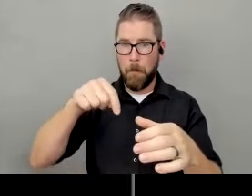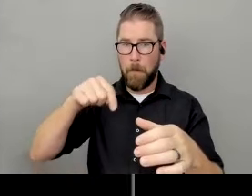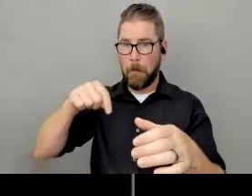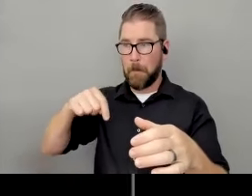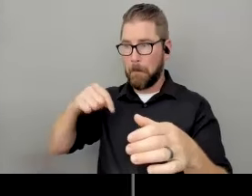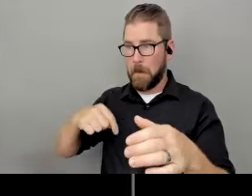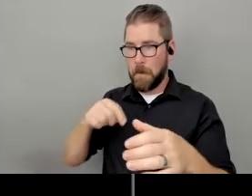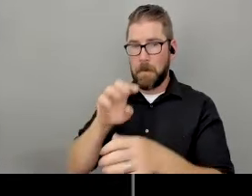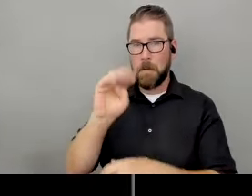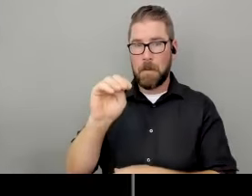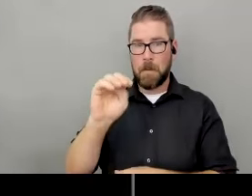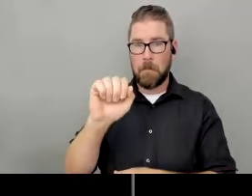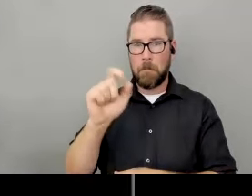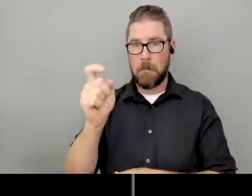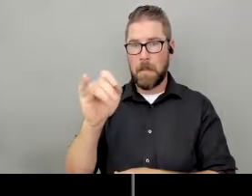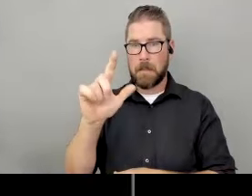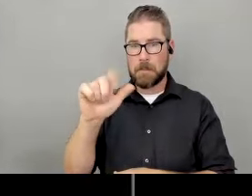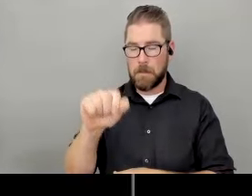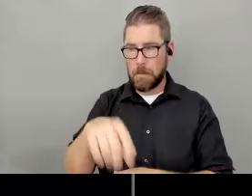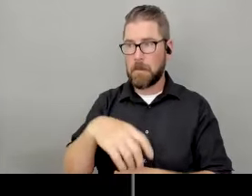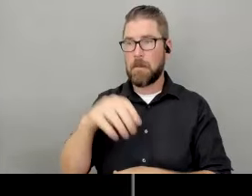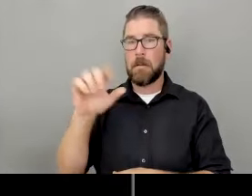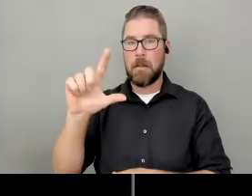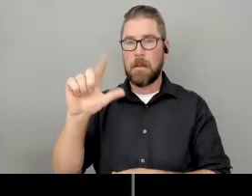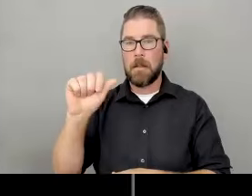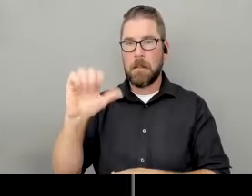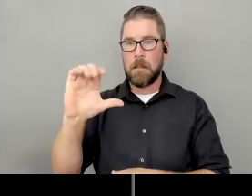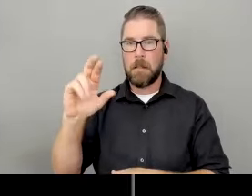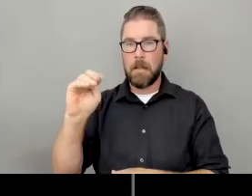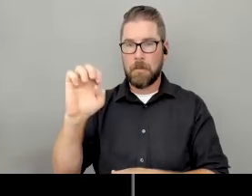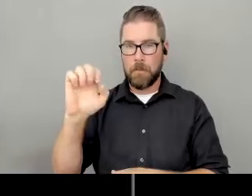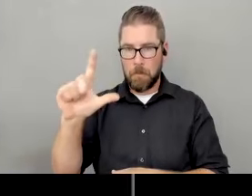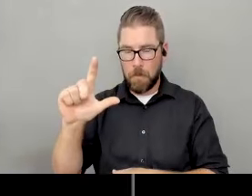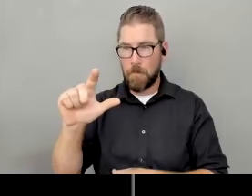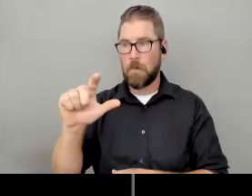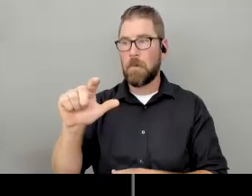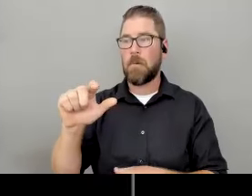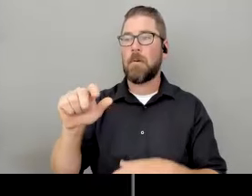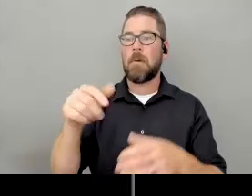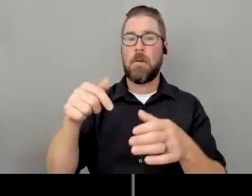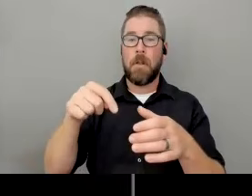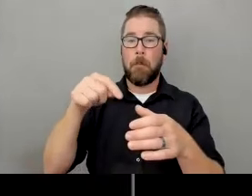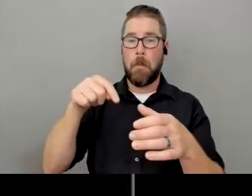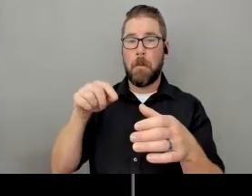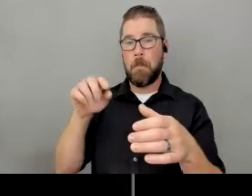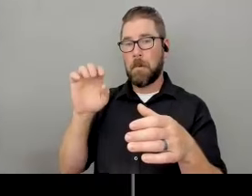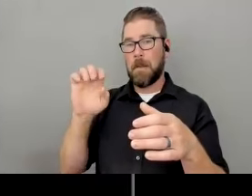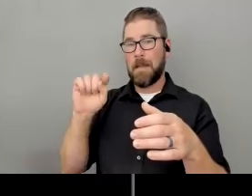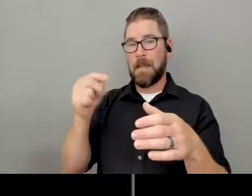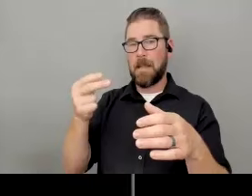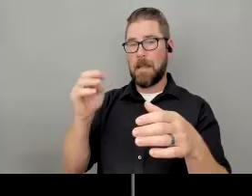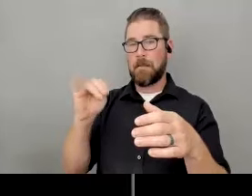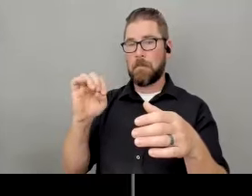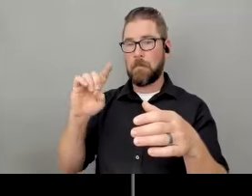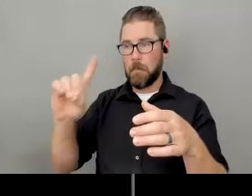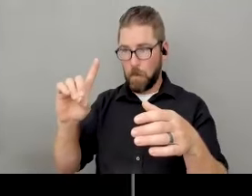have here lacrimal. We go a little more posterior. We see ethmoid. The very tiny